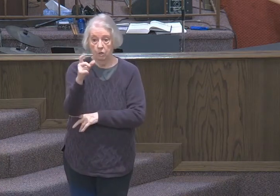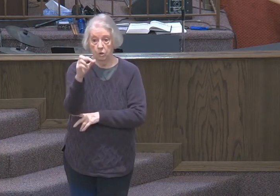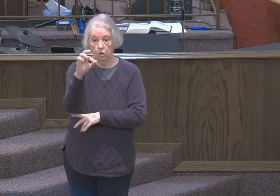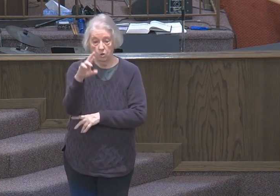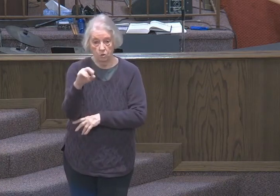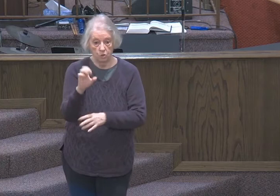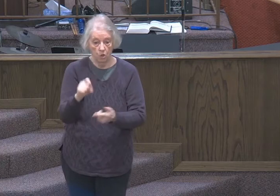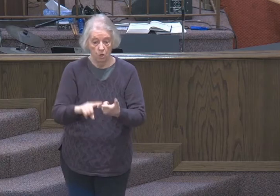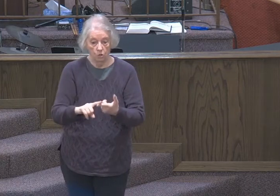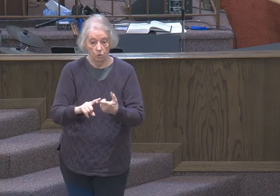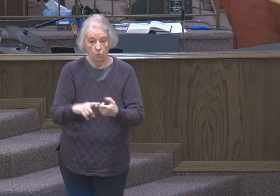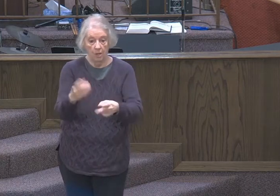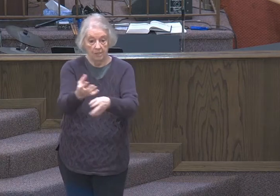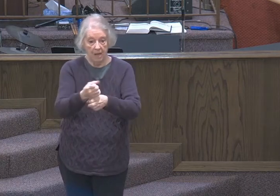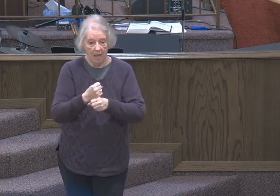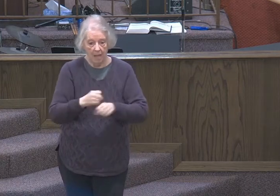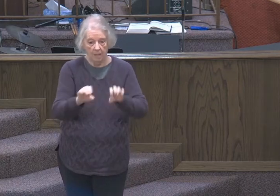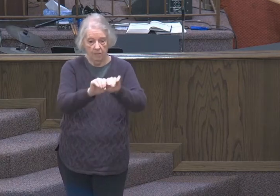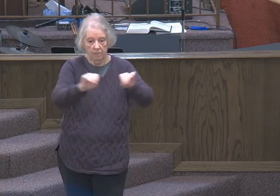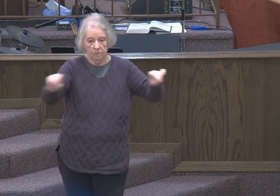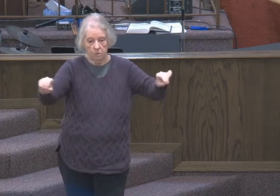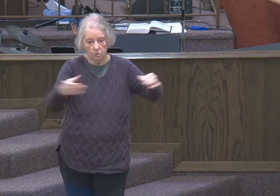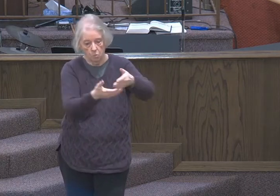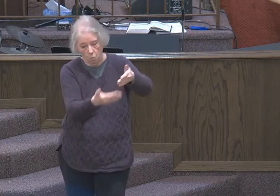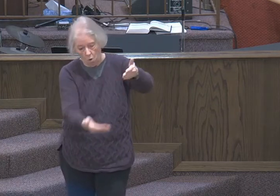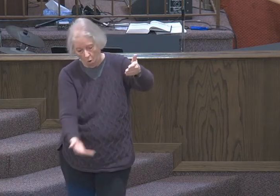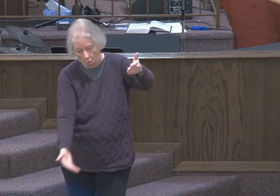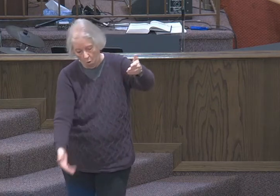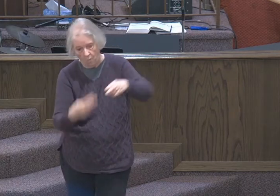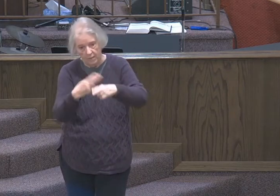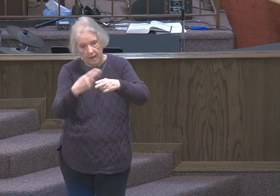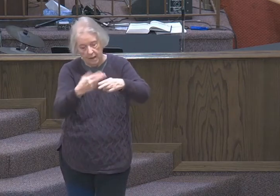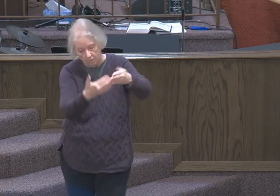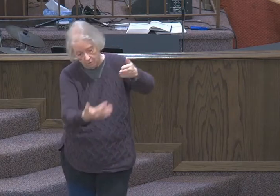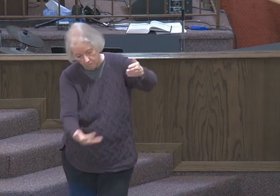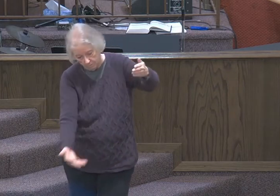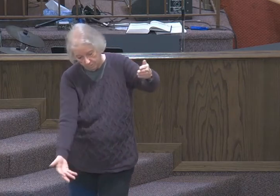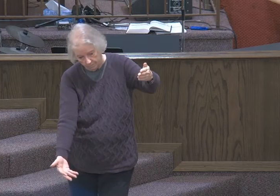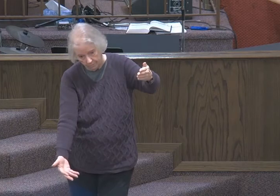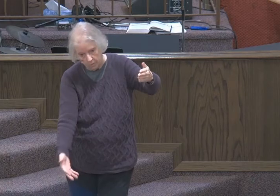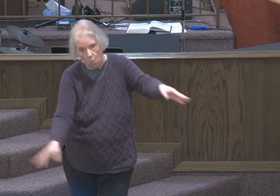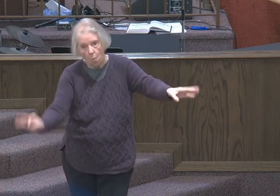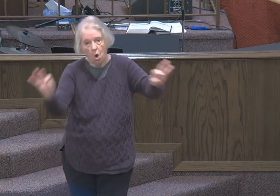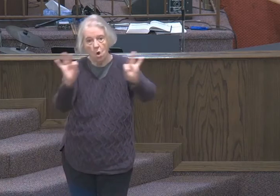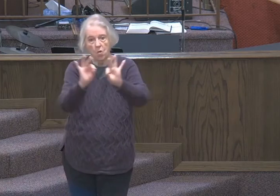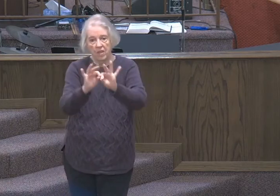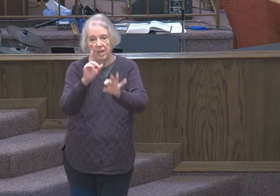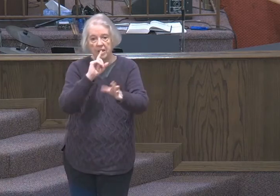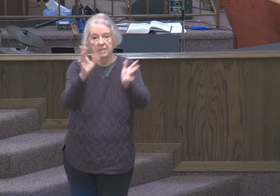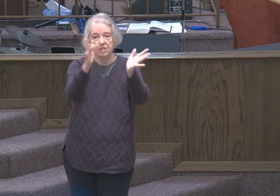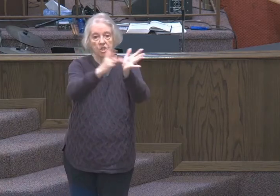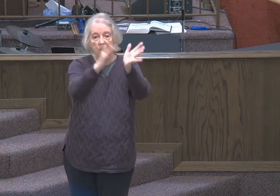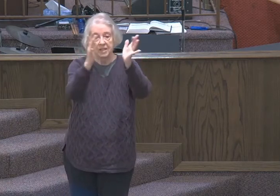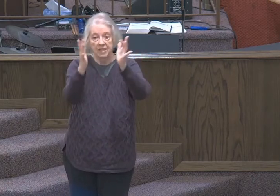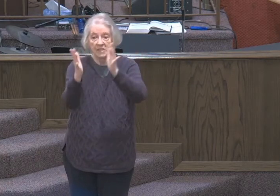for my salvation. Worthy, verse 12, is the Lamb who was slain